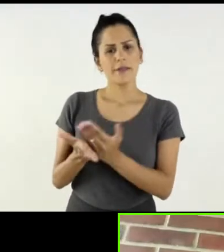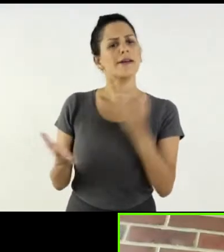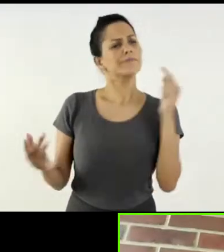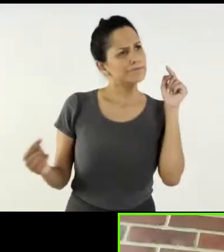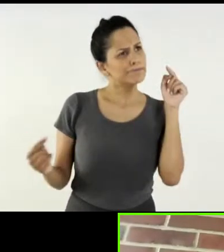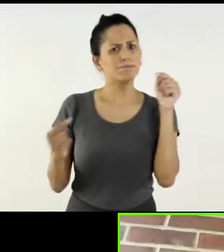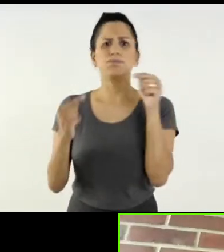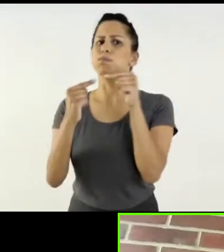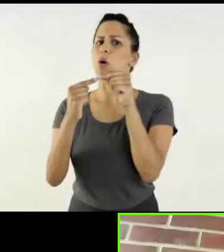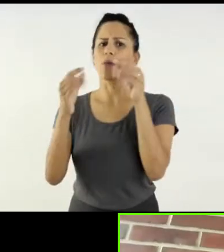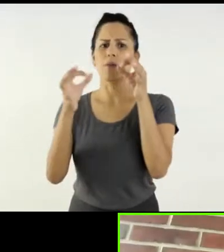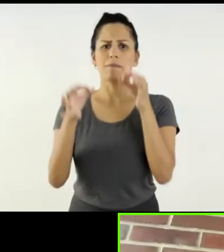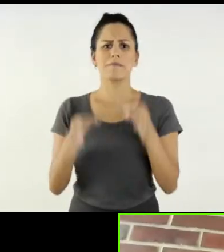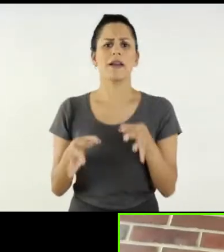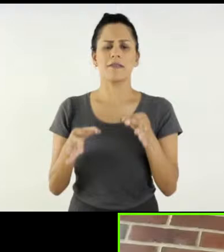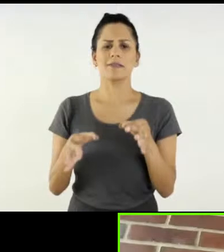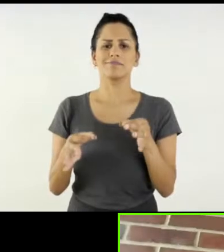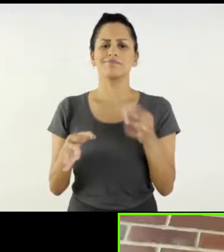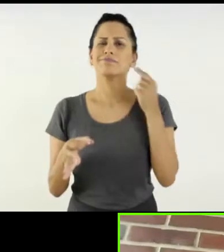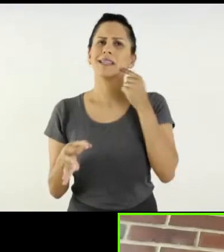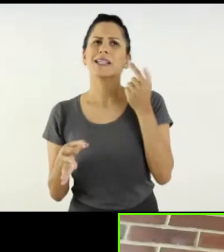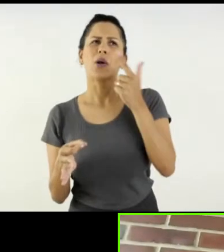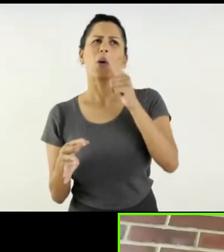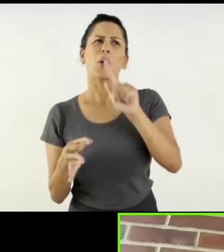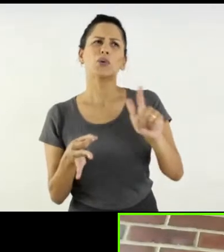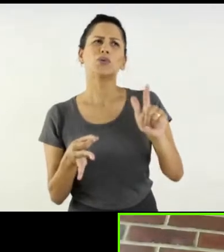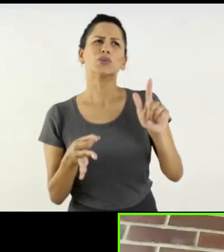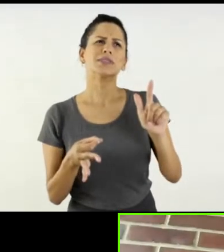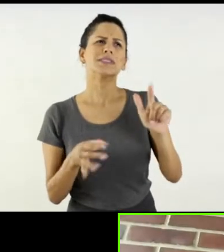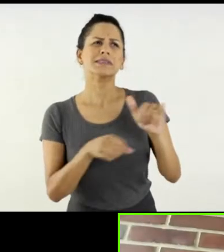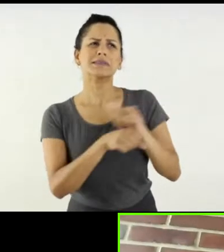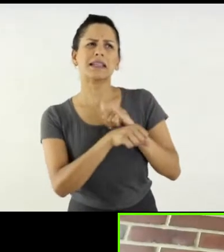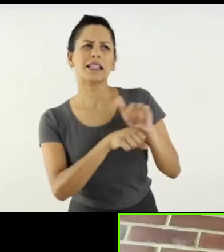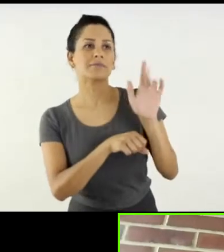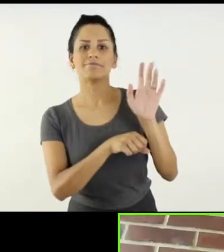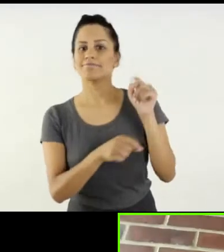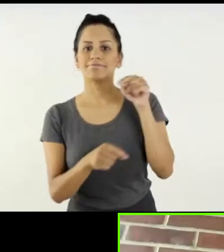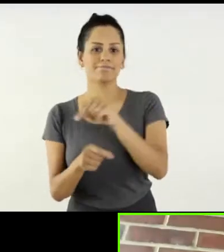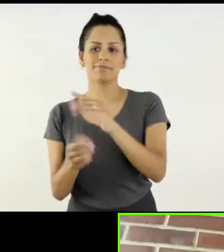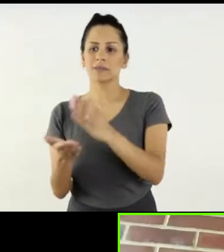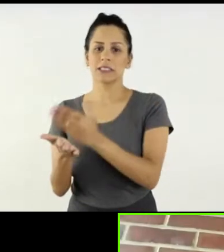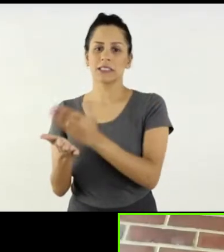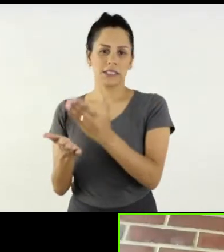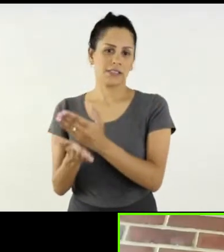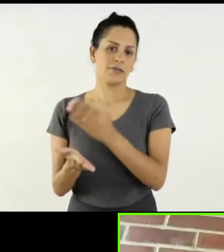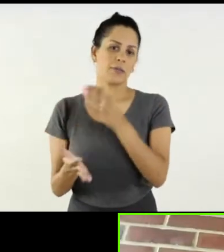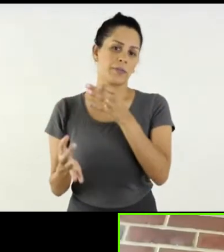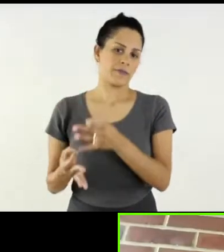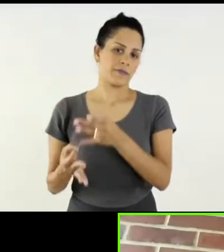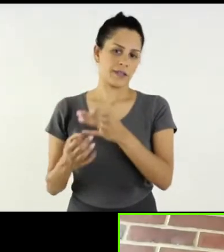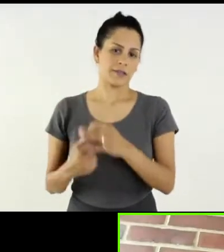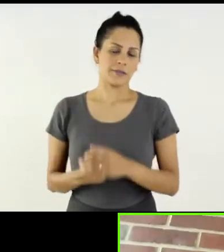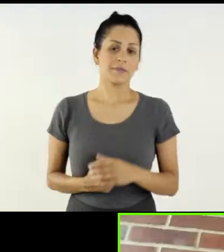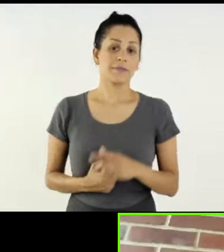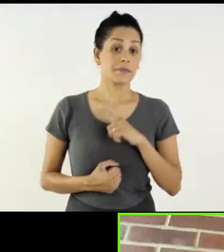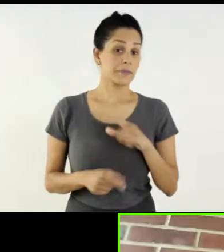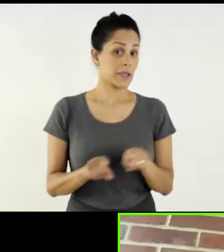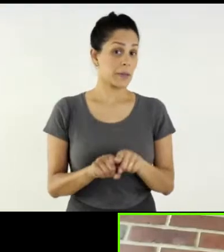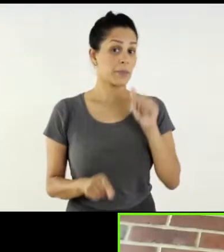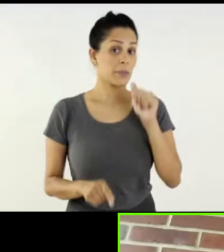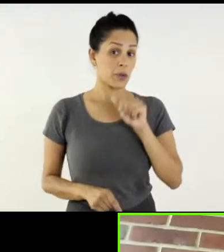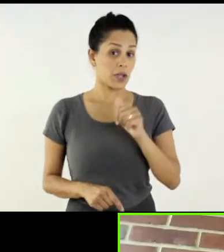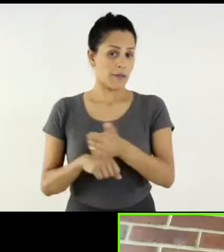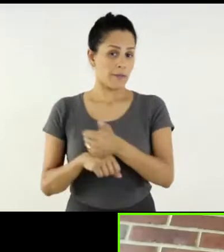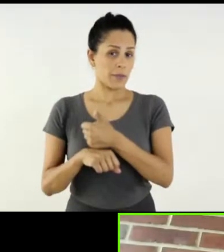Carol Newhouse, one of the photographers whose images I showed in the presentation, who has become a dear friend and is a wonderful person and